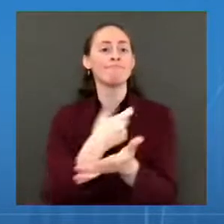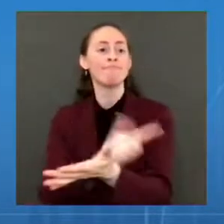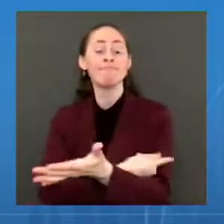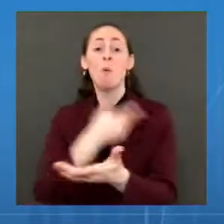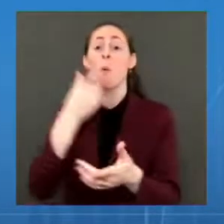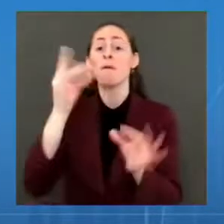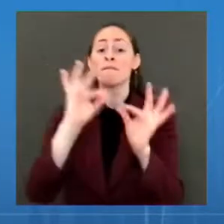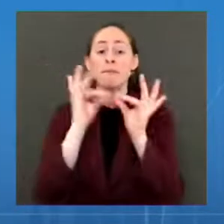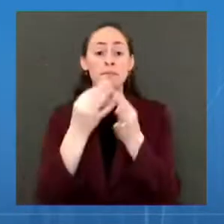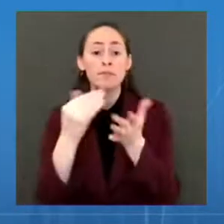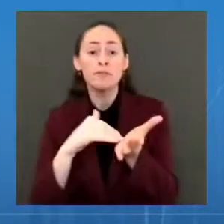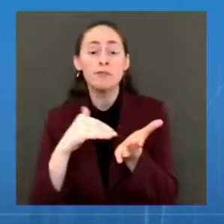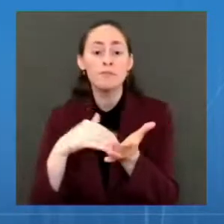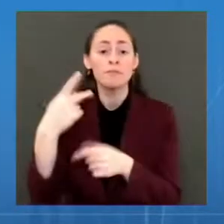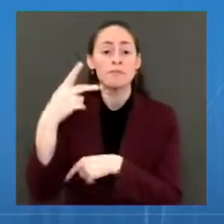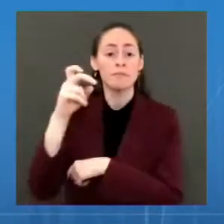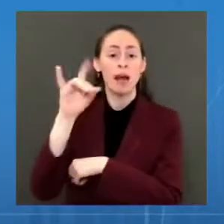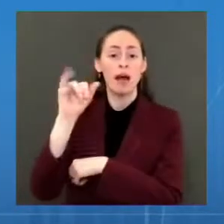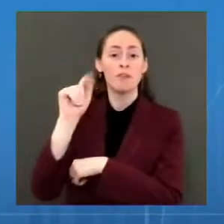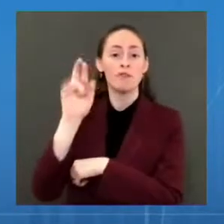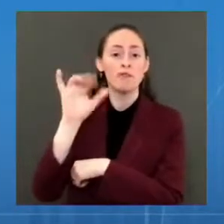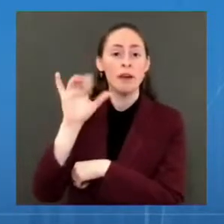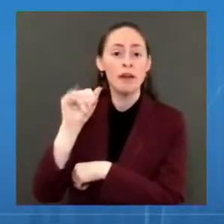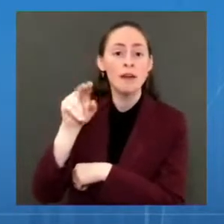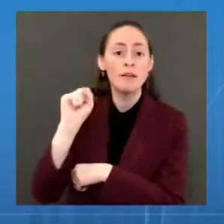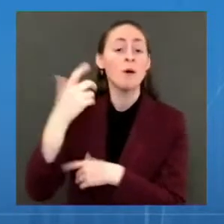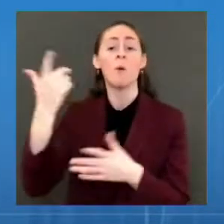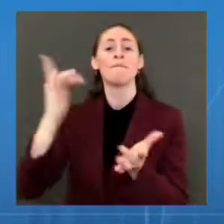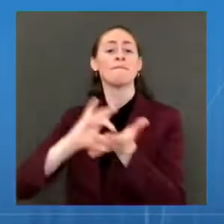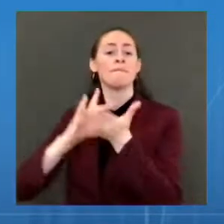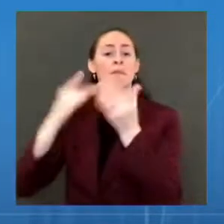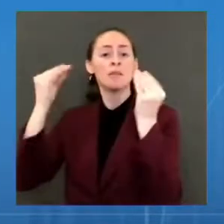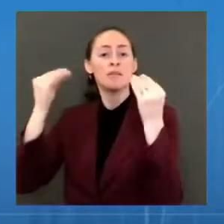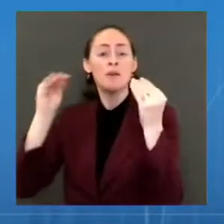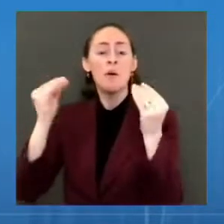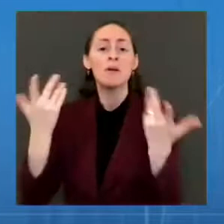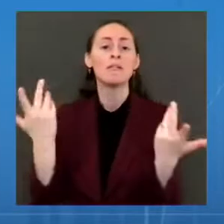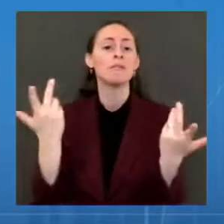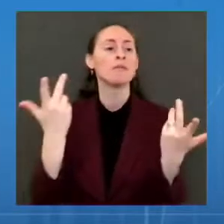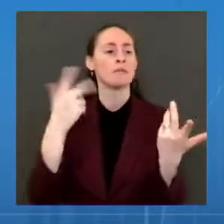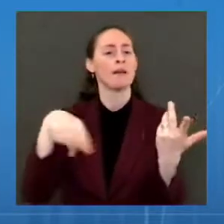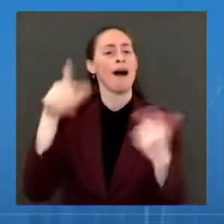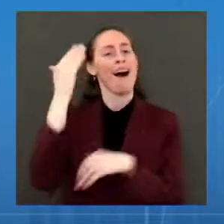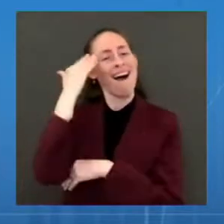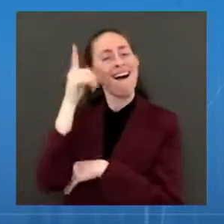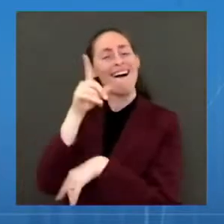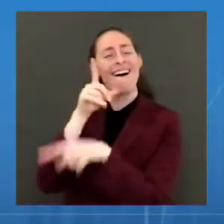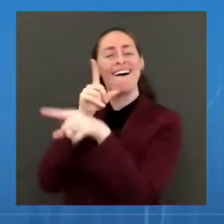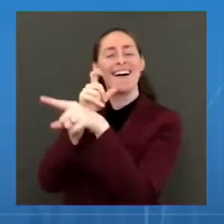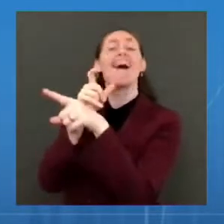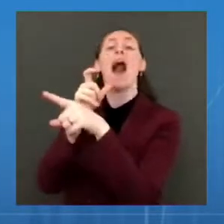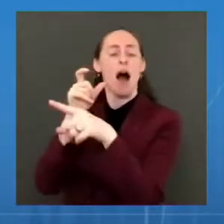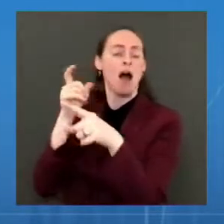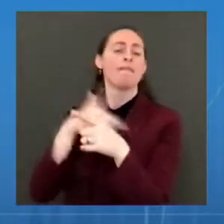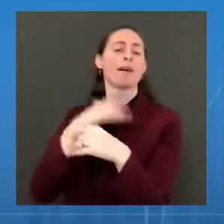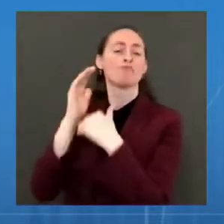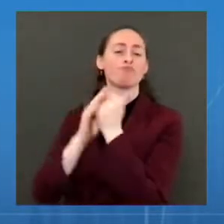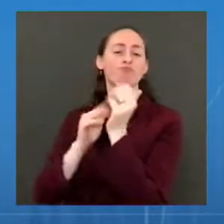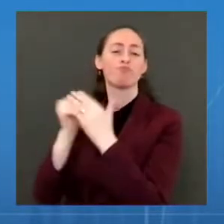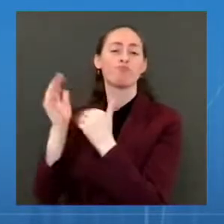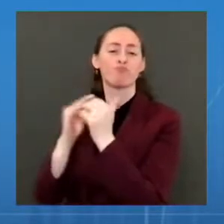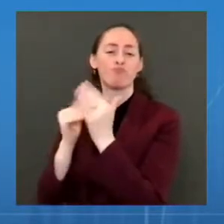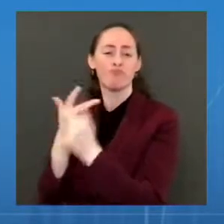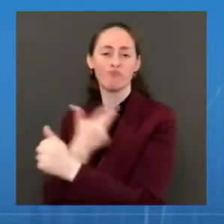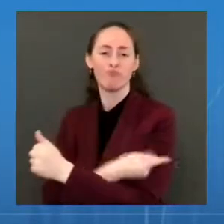local pharmacies where parents and kids are comfortable and trusted providers. We're now up to 35,000 sites, so